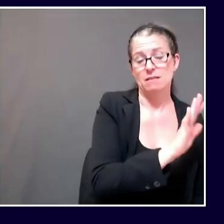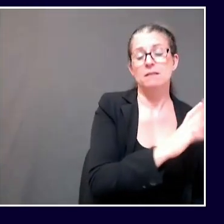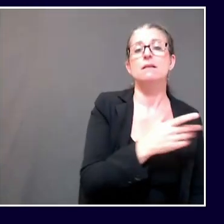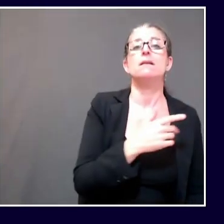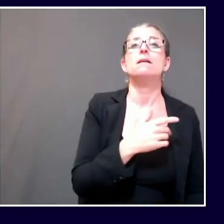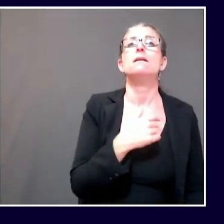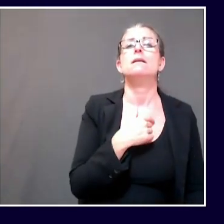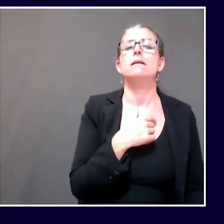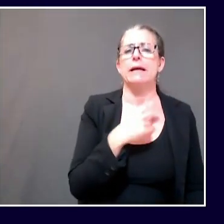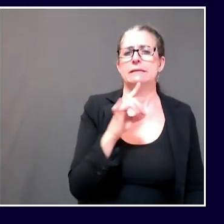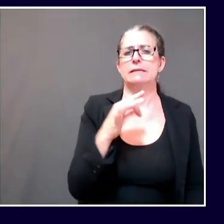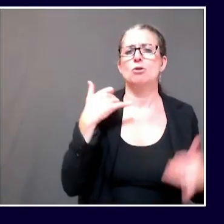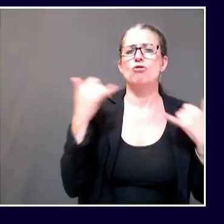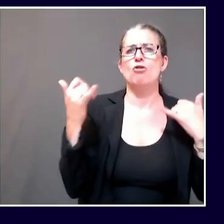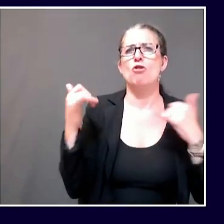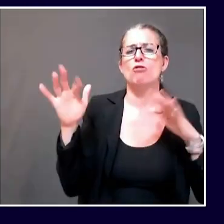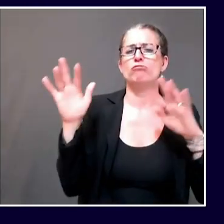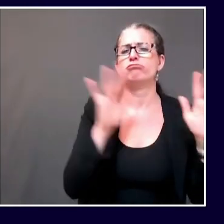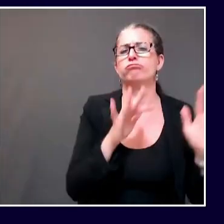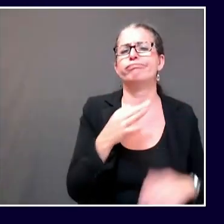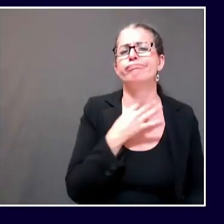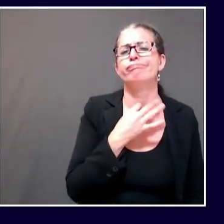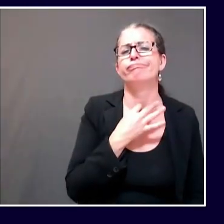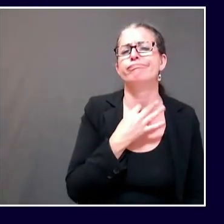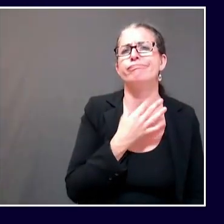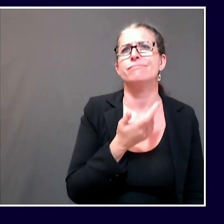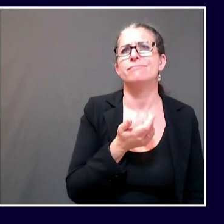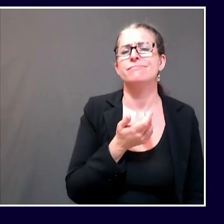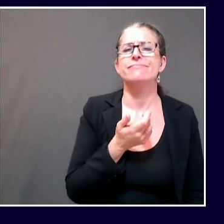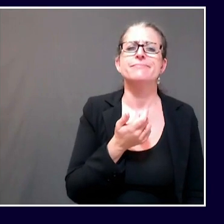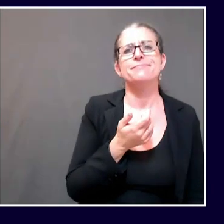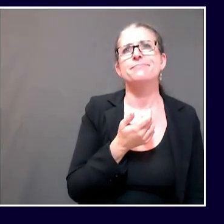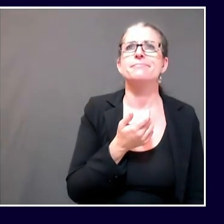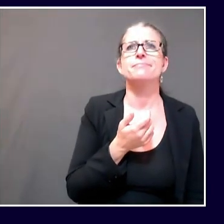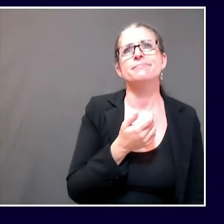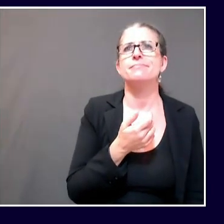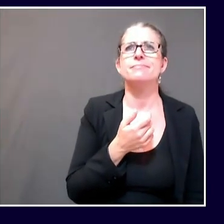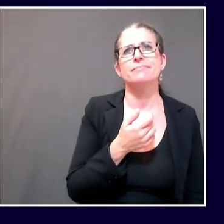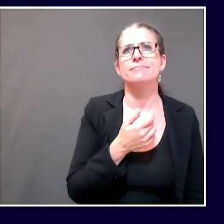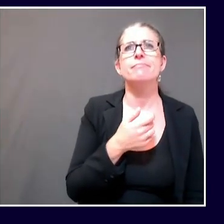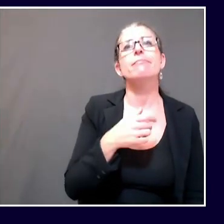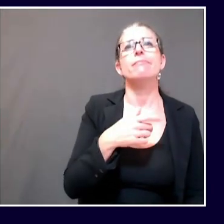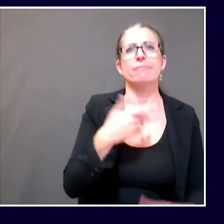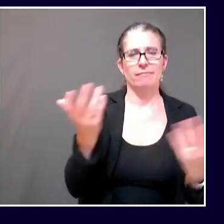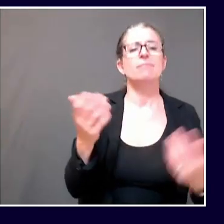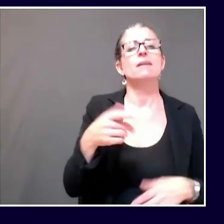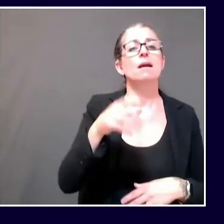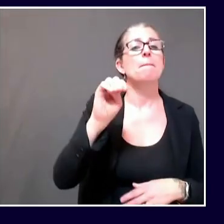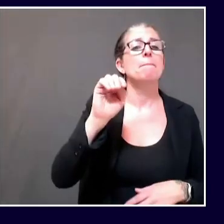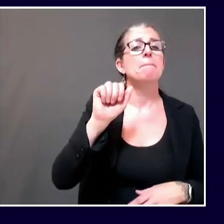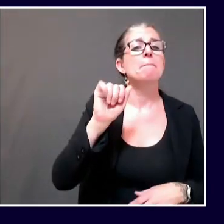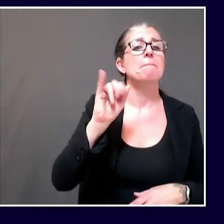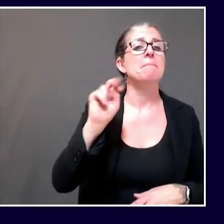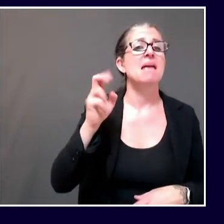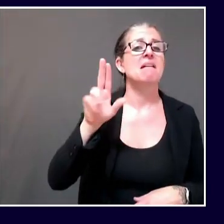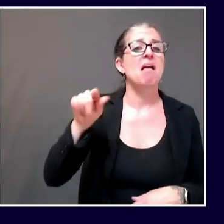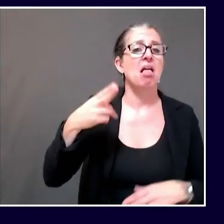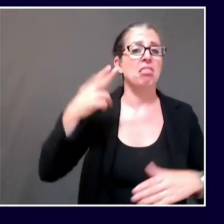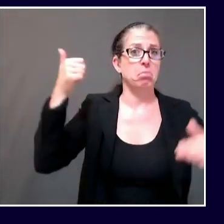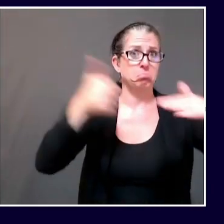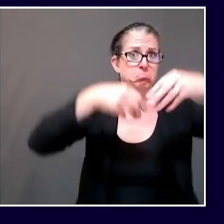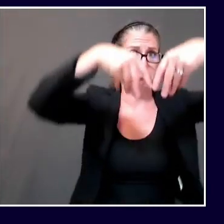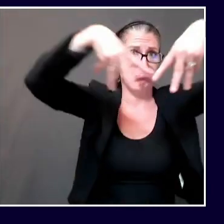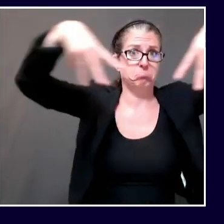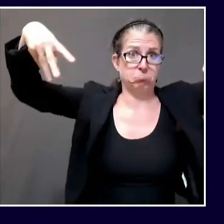group in the state, such as Maine Health or Intermed or what have you, but for the more general facilities that are